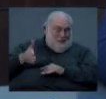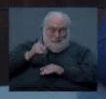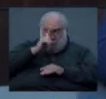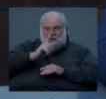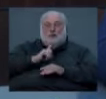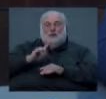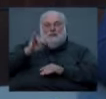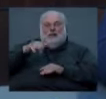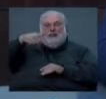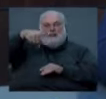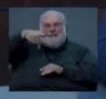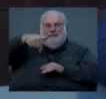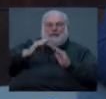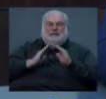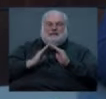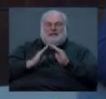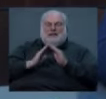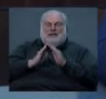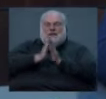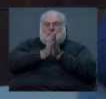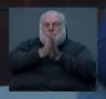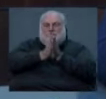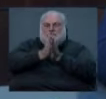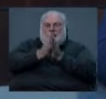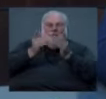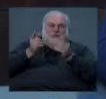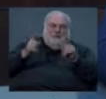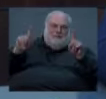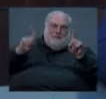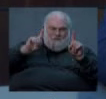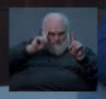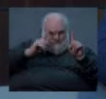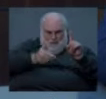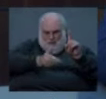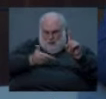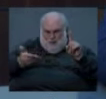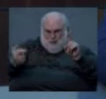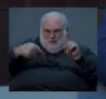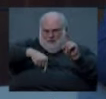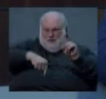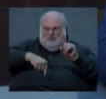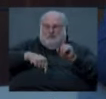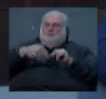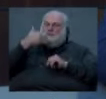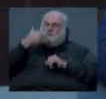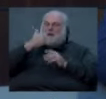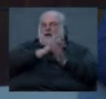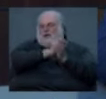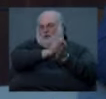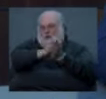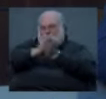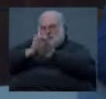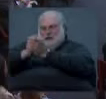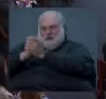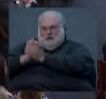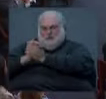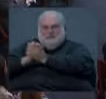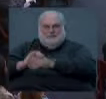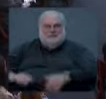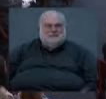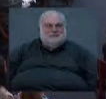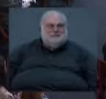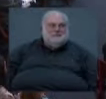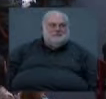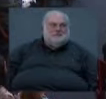is a place that's thriving for you as we move forward. So thank you so much, and congratulations again.